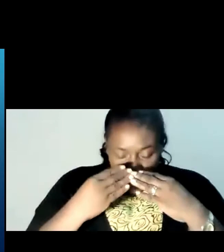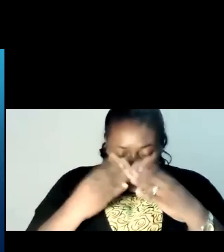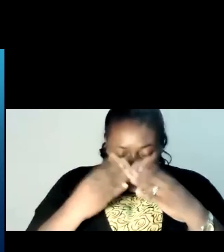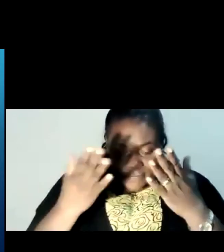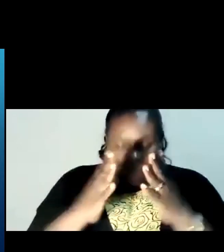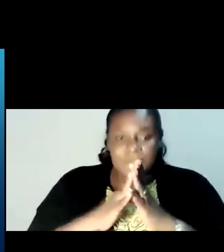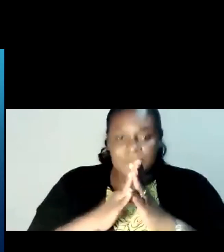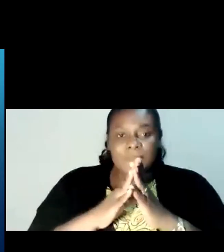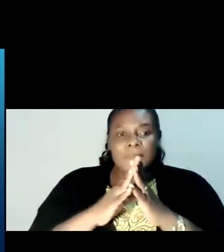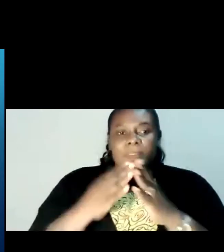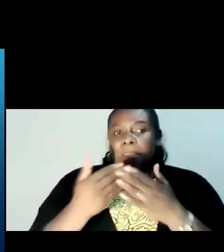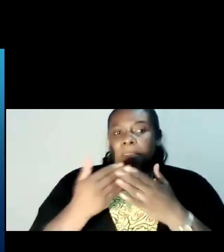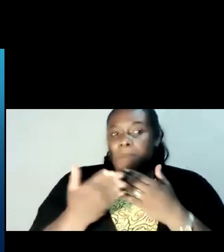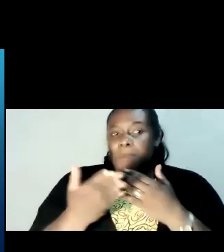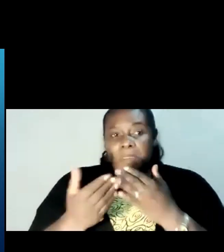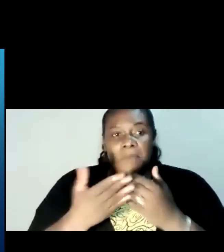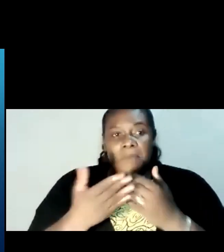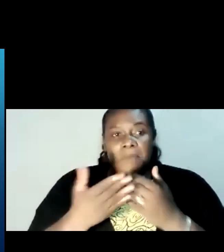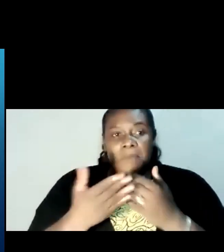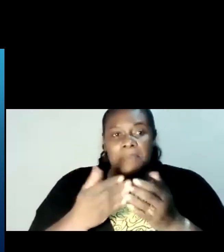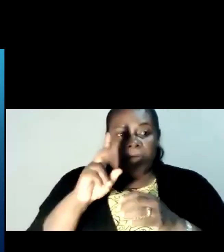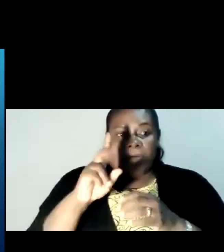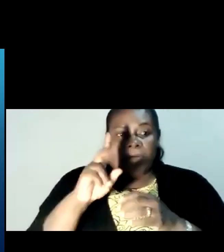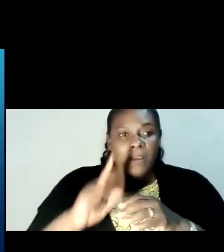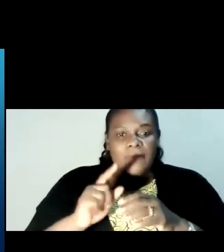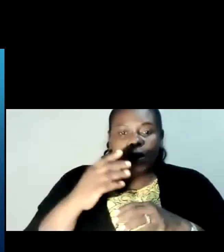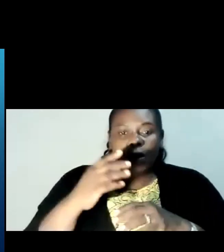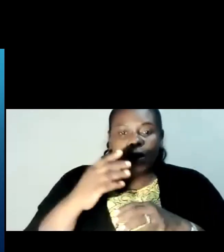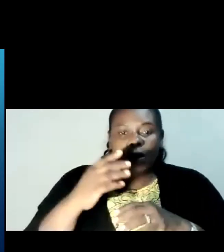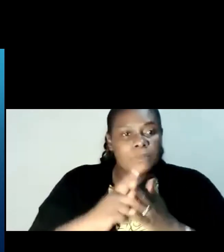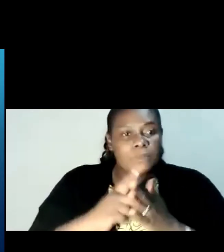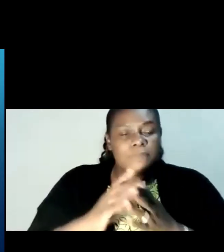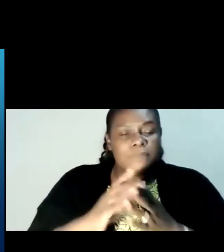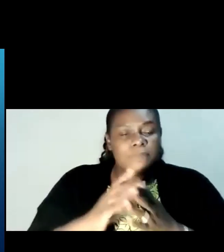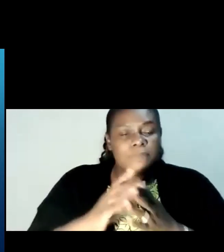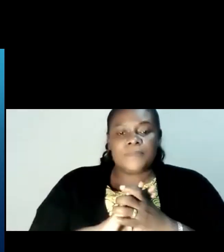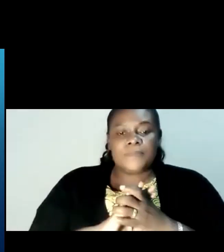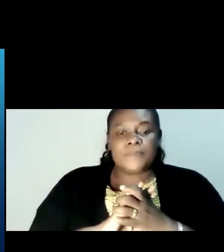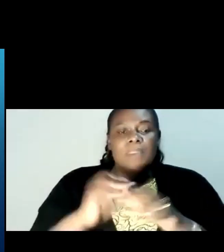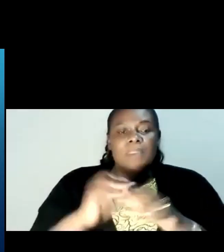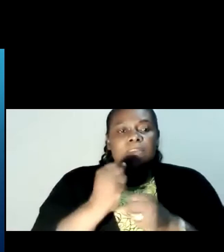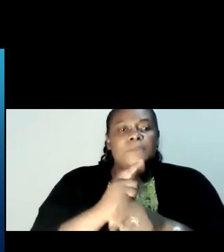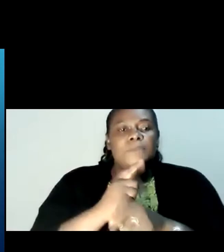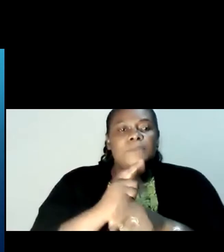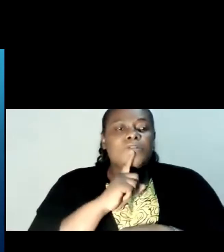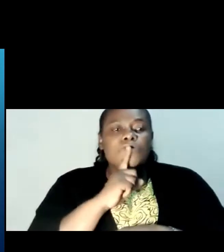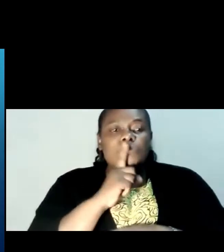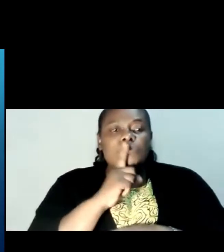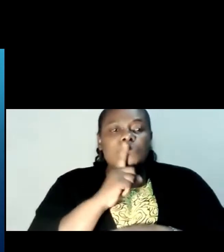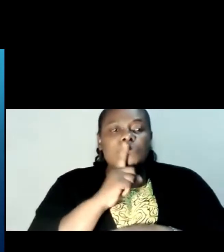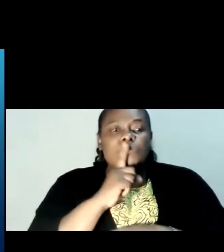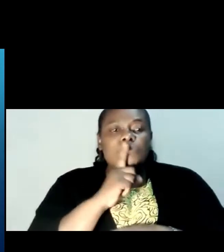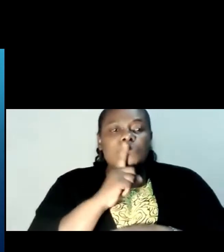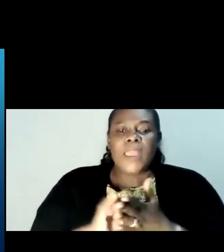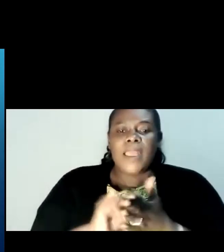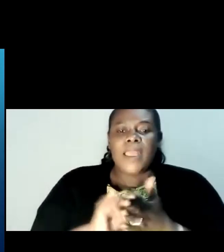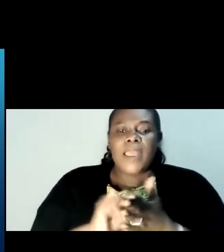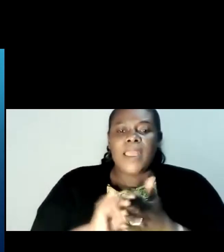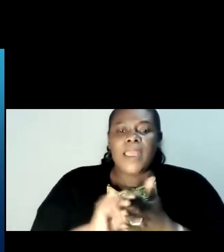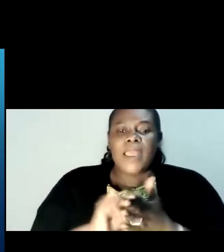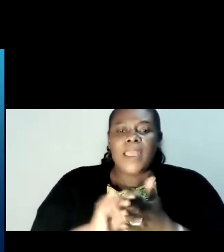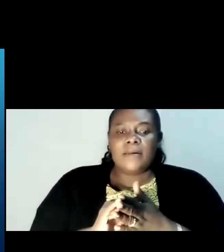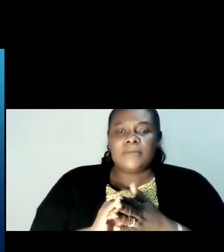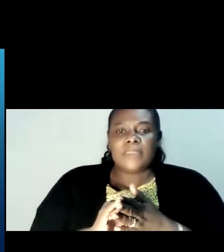or so, to ensure that you avoid using things that emit blue